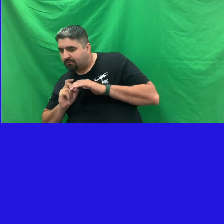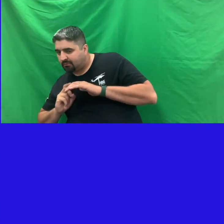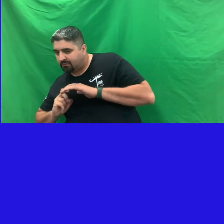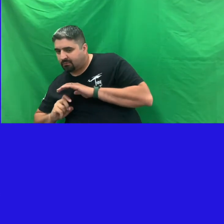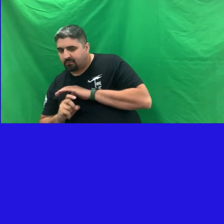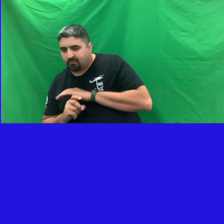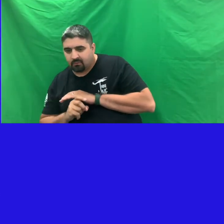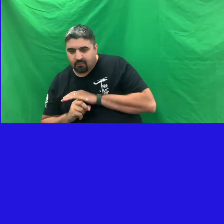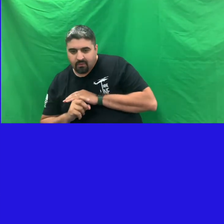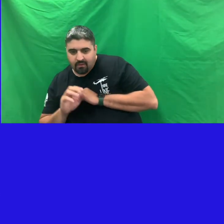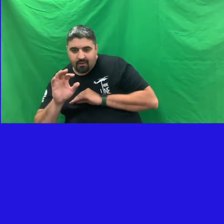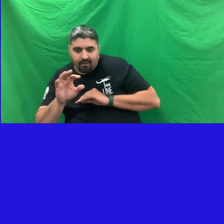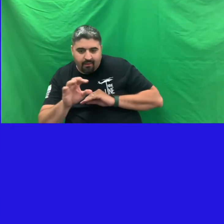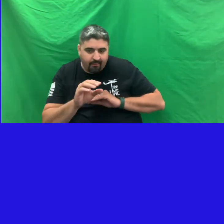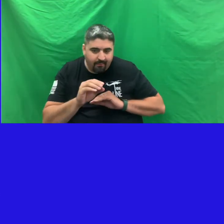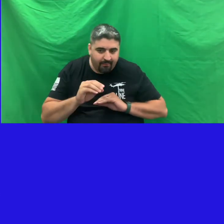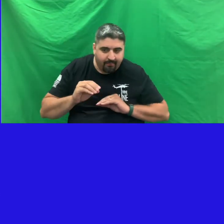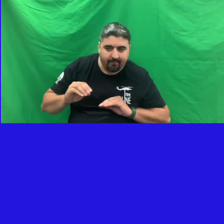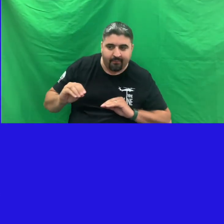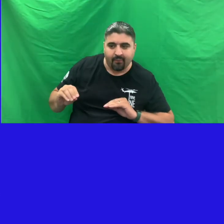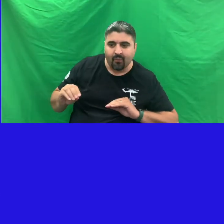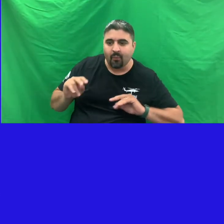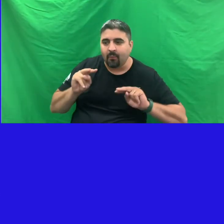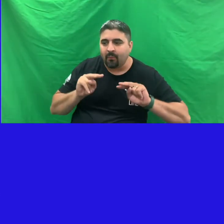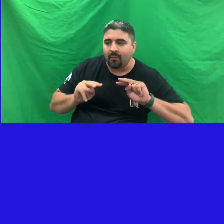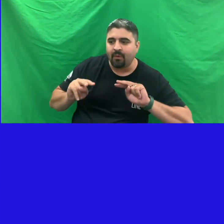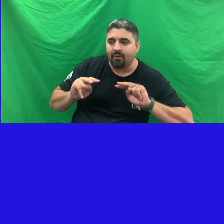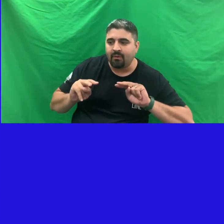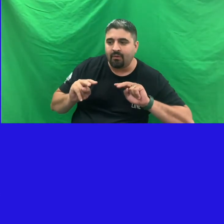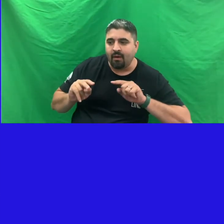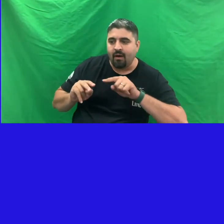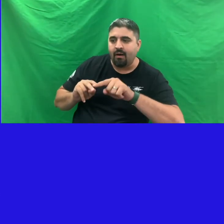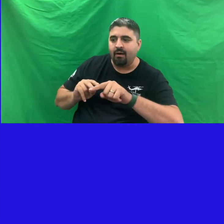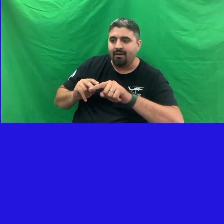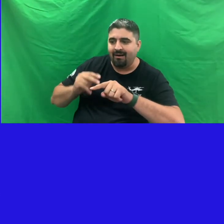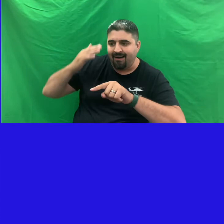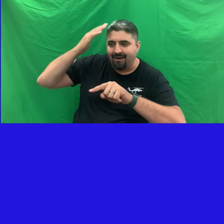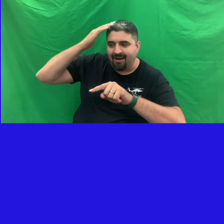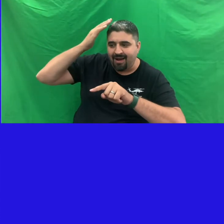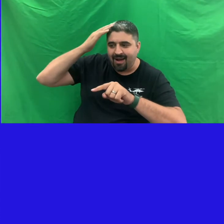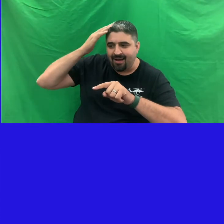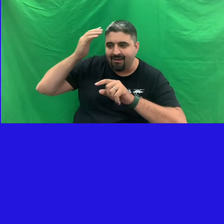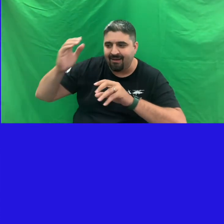Frog found the hat and took it to his house.